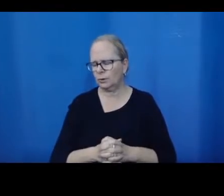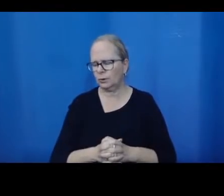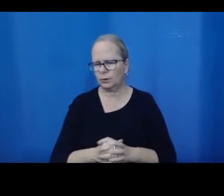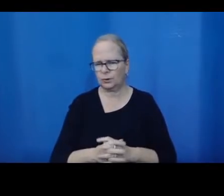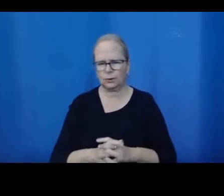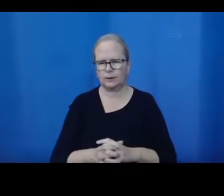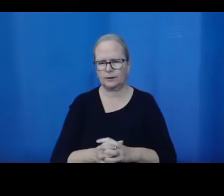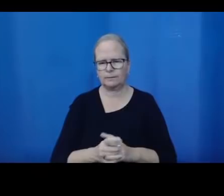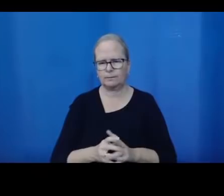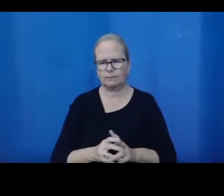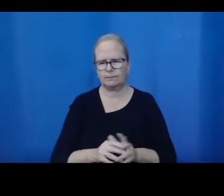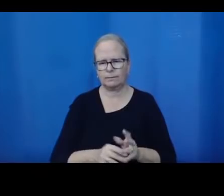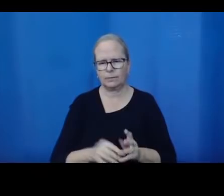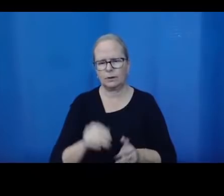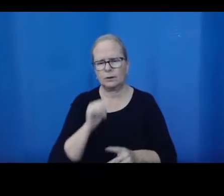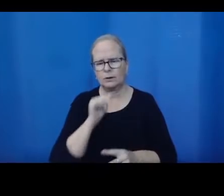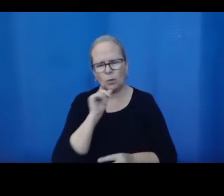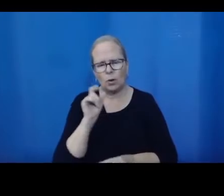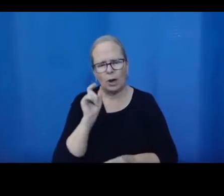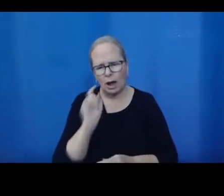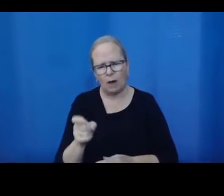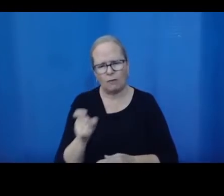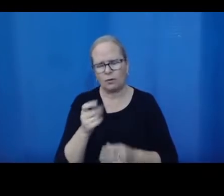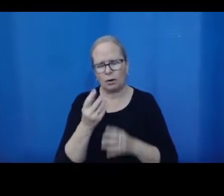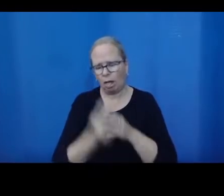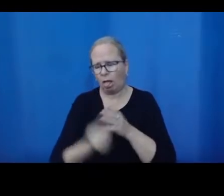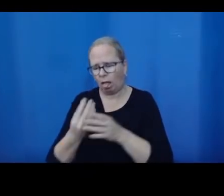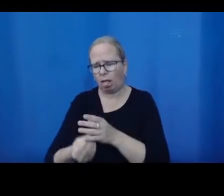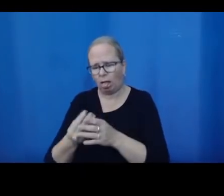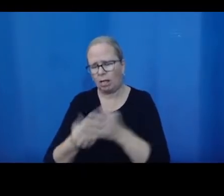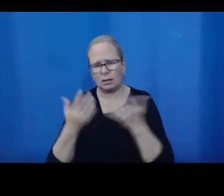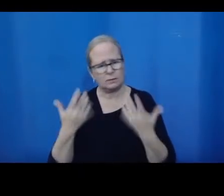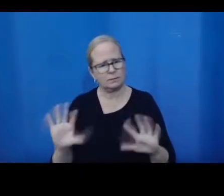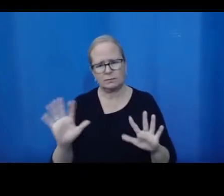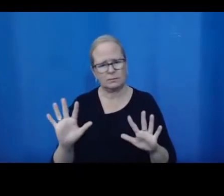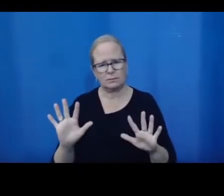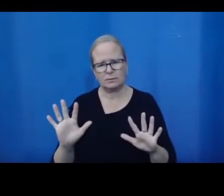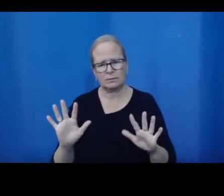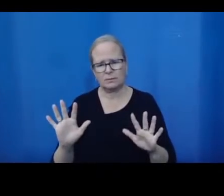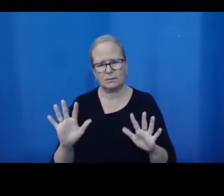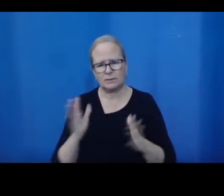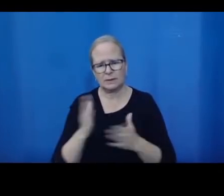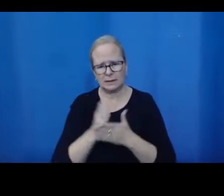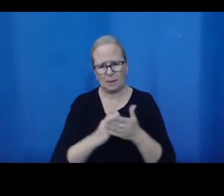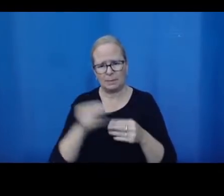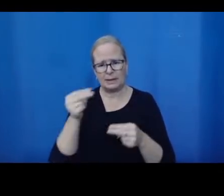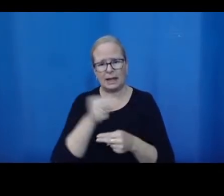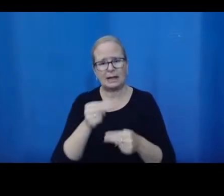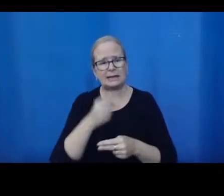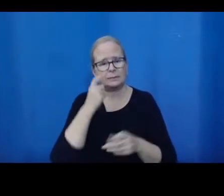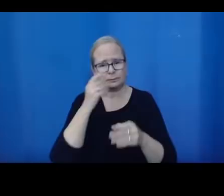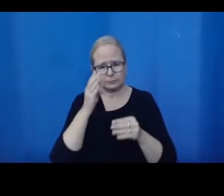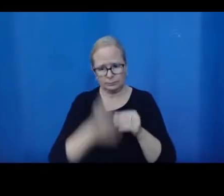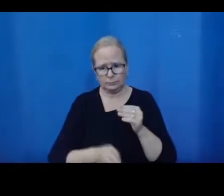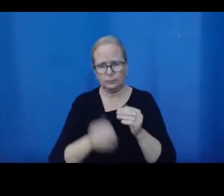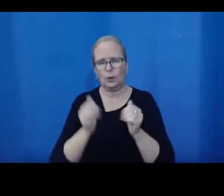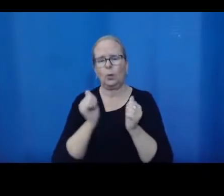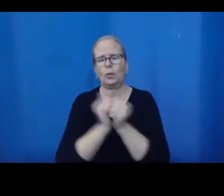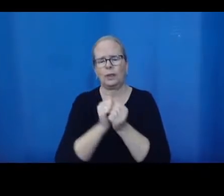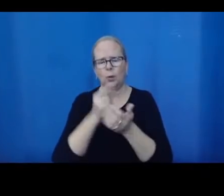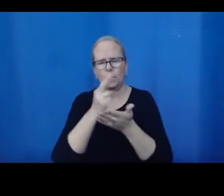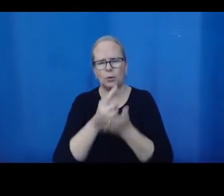There's going to be some slides at the end with some resources for access for mental health